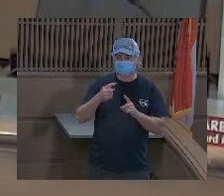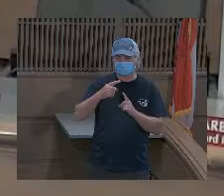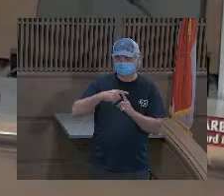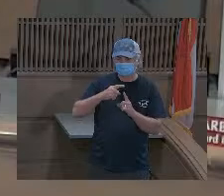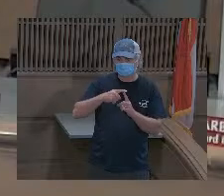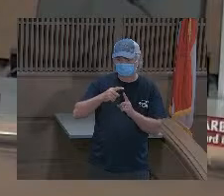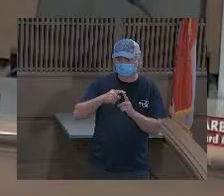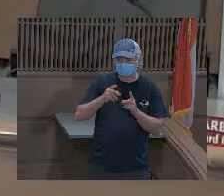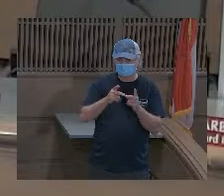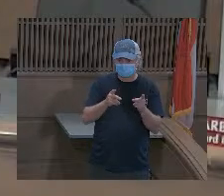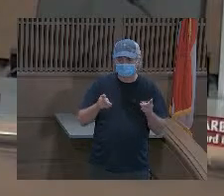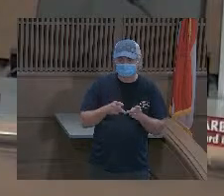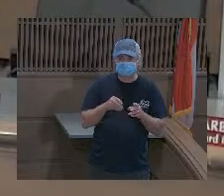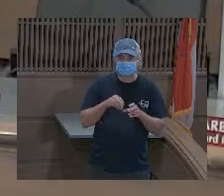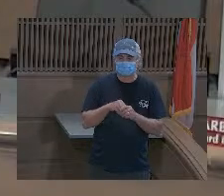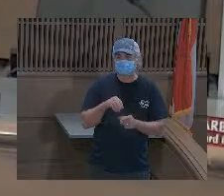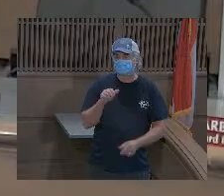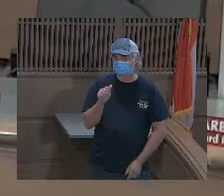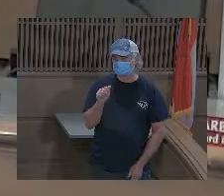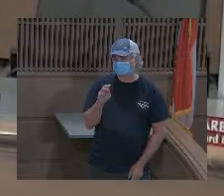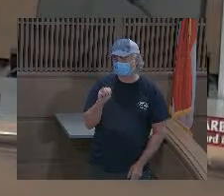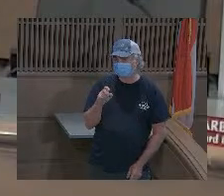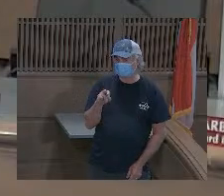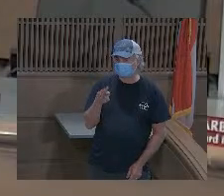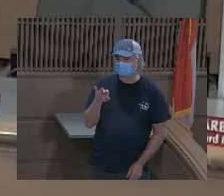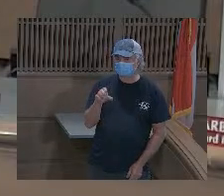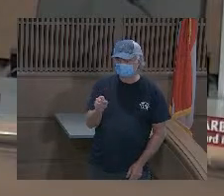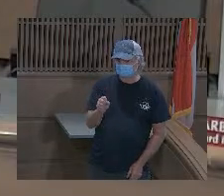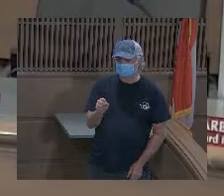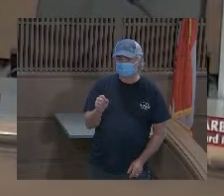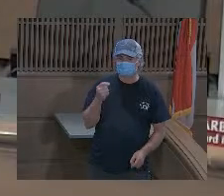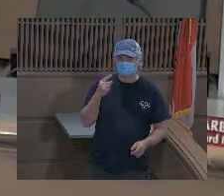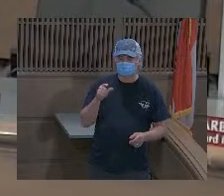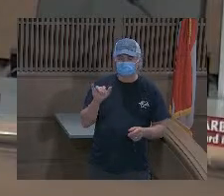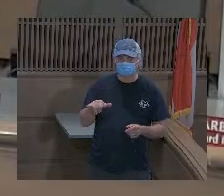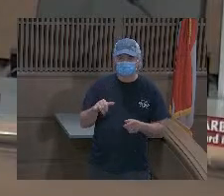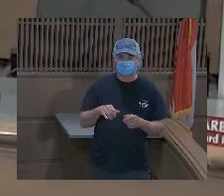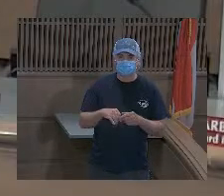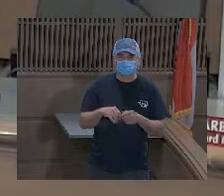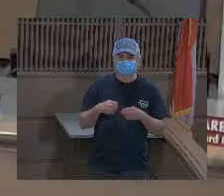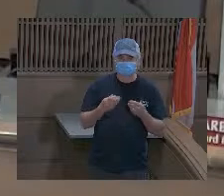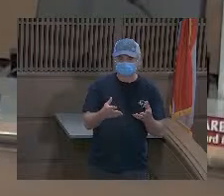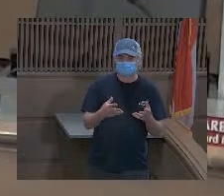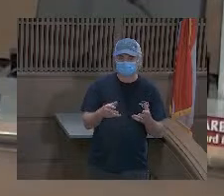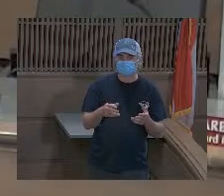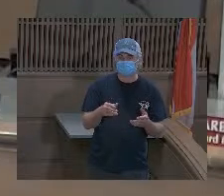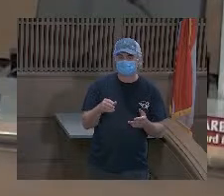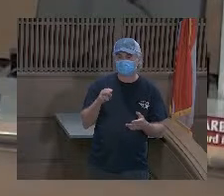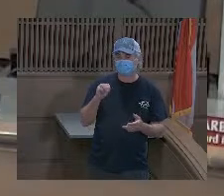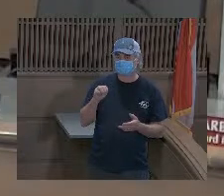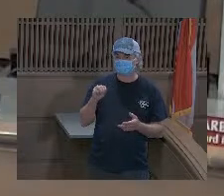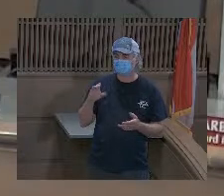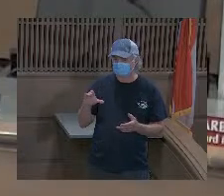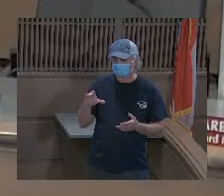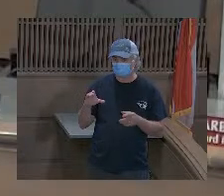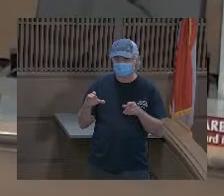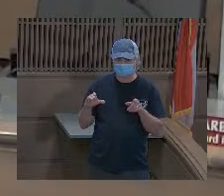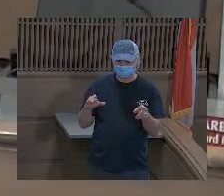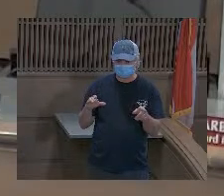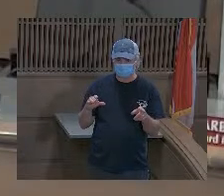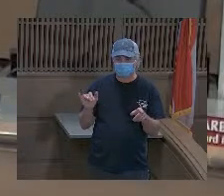Americus to expand that capability. It does help prevent the progression to severe disease and